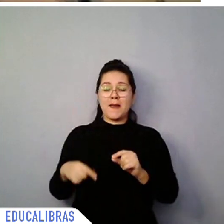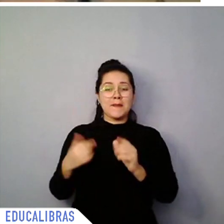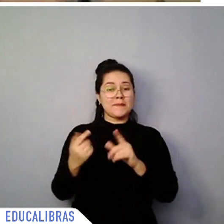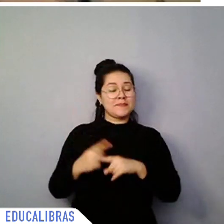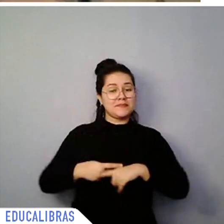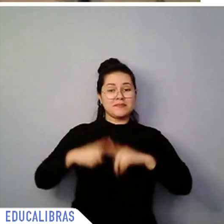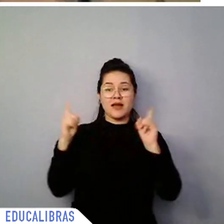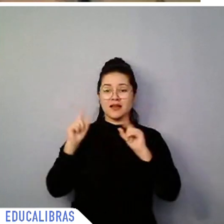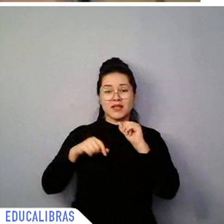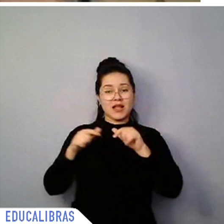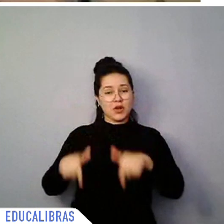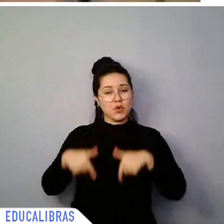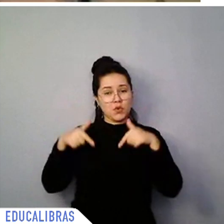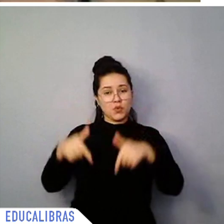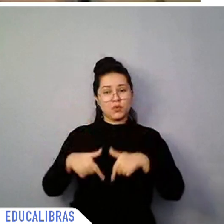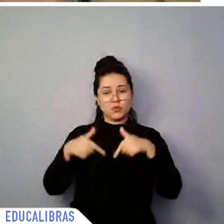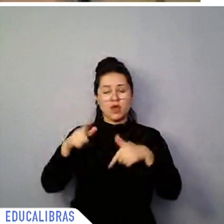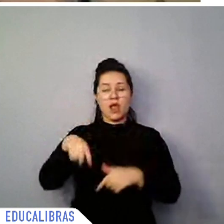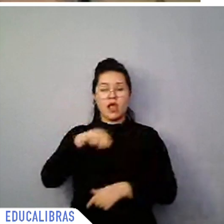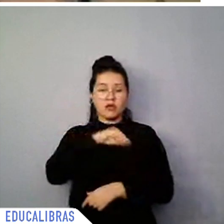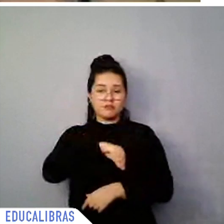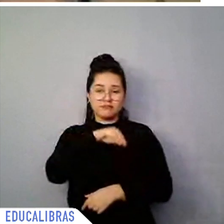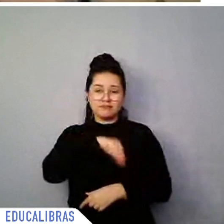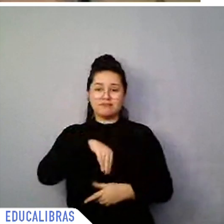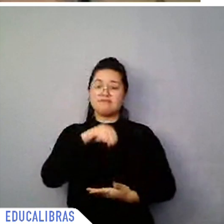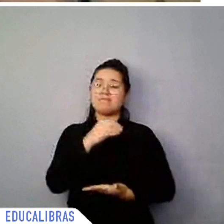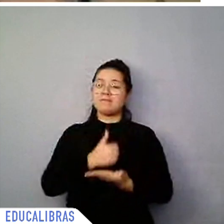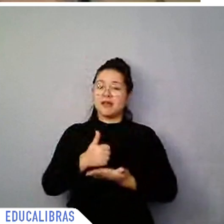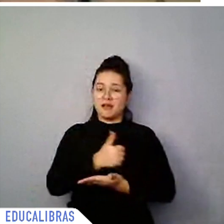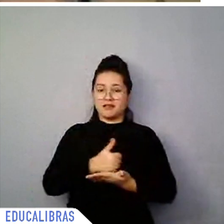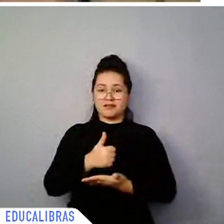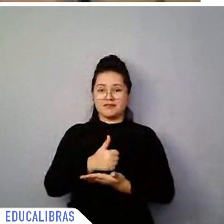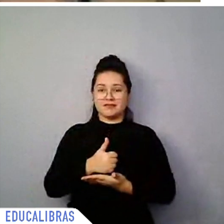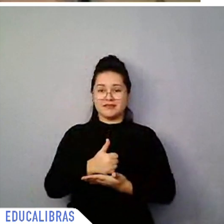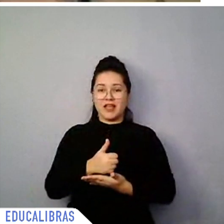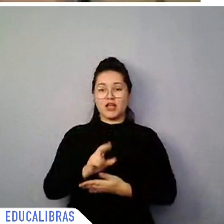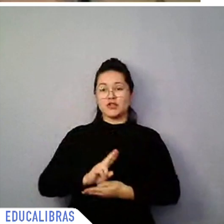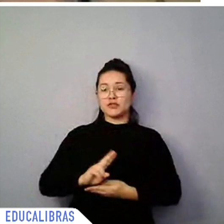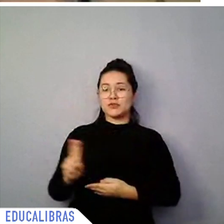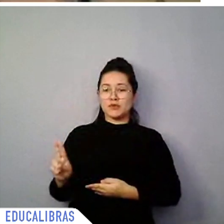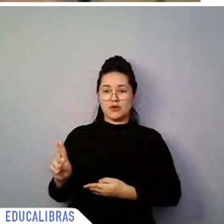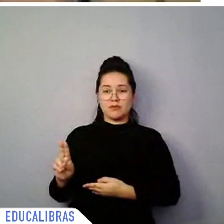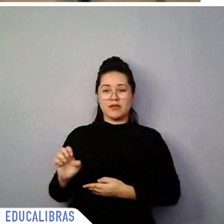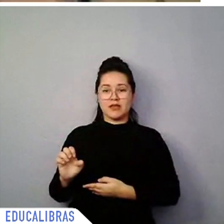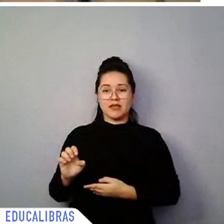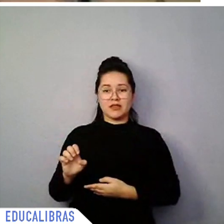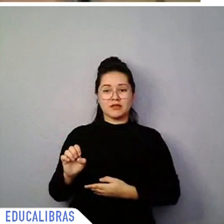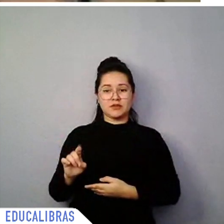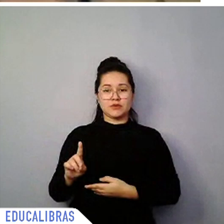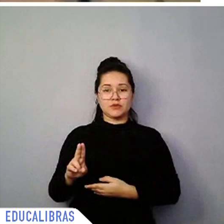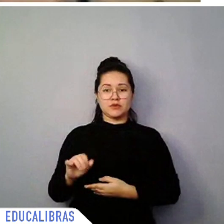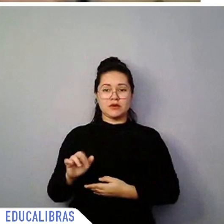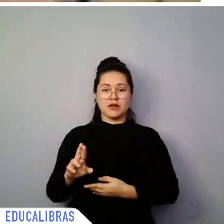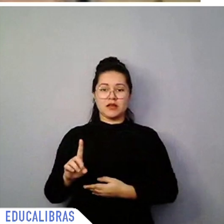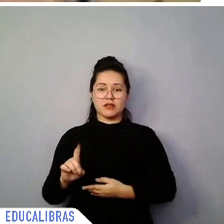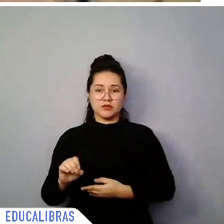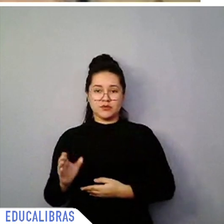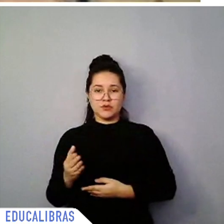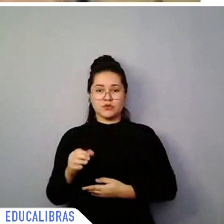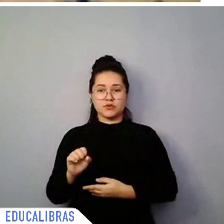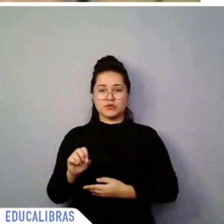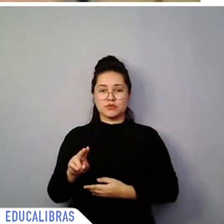Deputy Alexandre, I apologize for him because he's one of the ones who